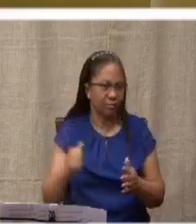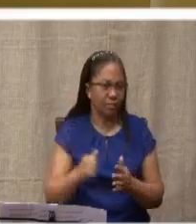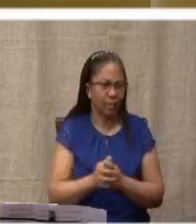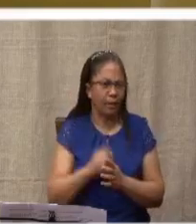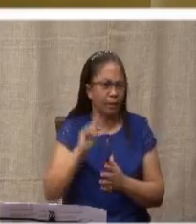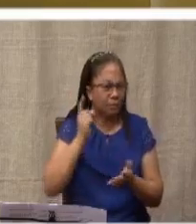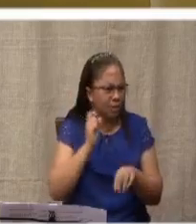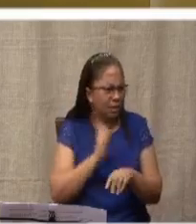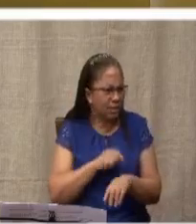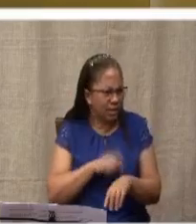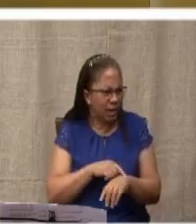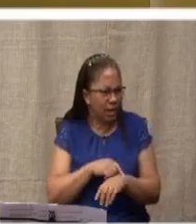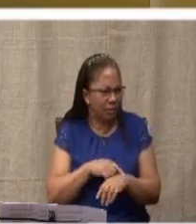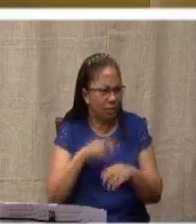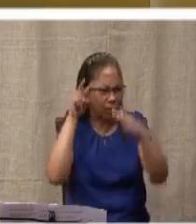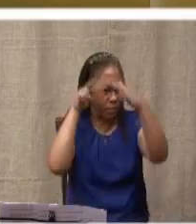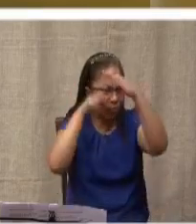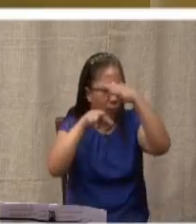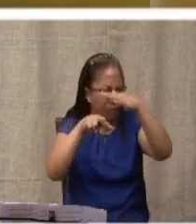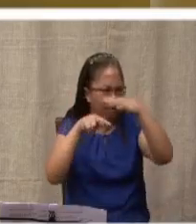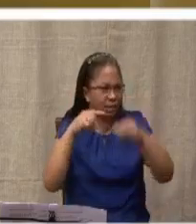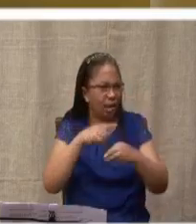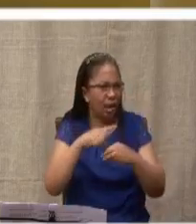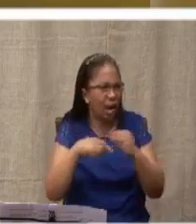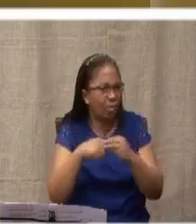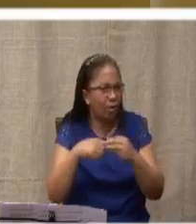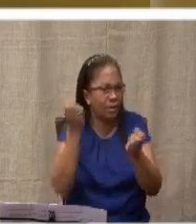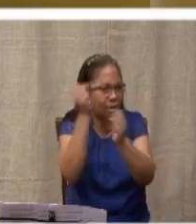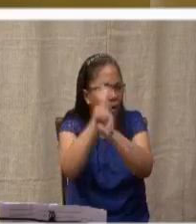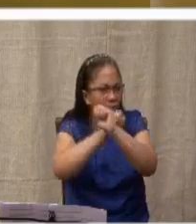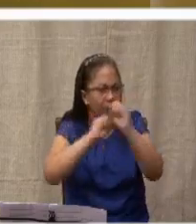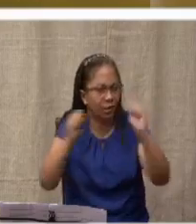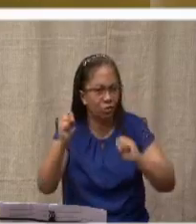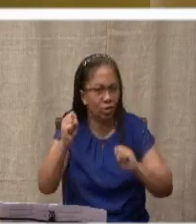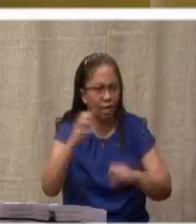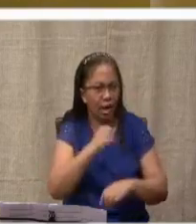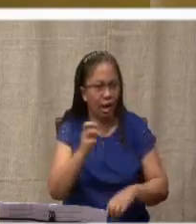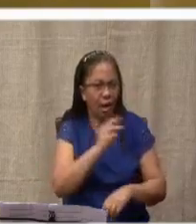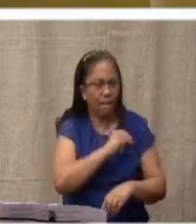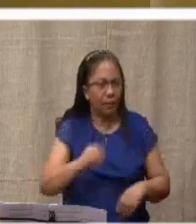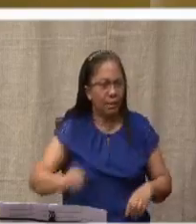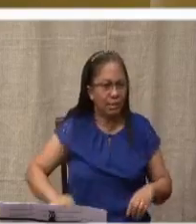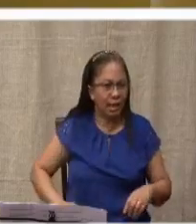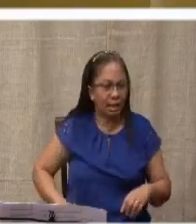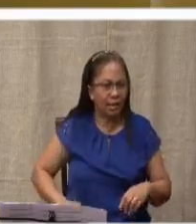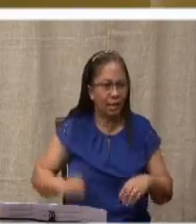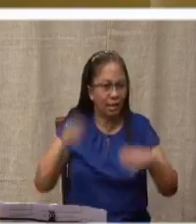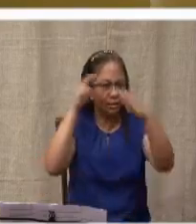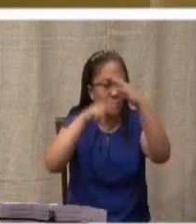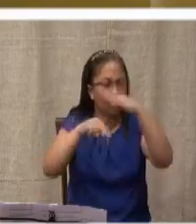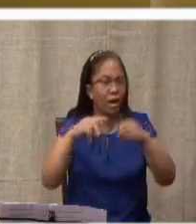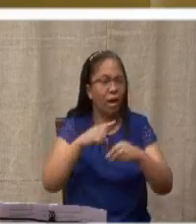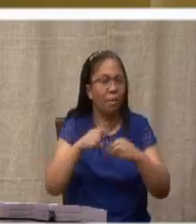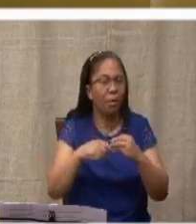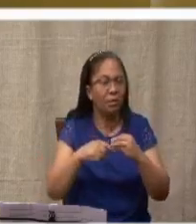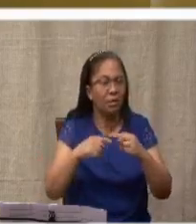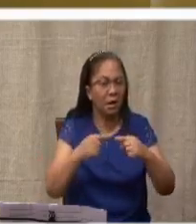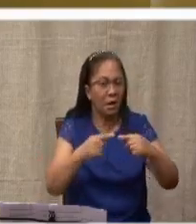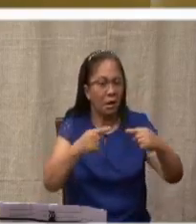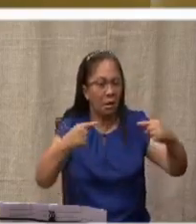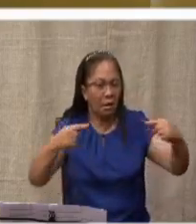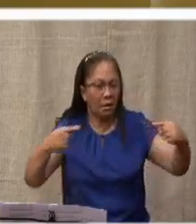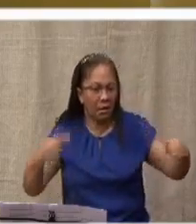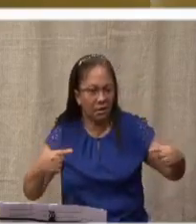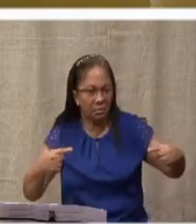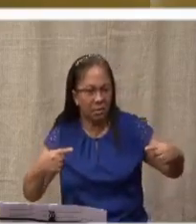time we have a prophecy that there will be salvation in the messiah it is a prophecy of enmity between the